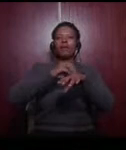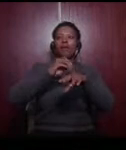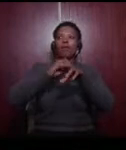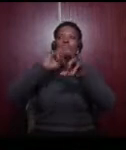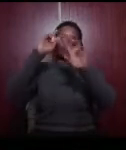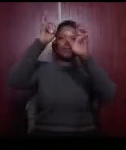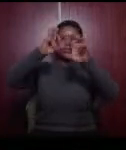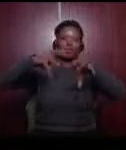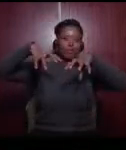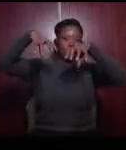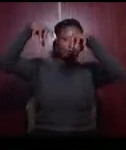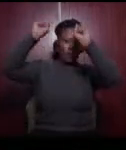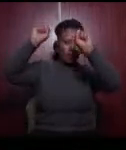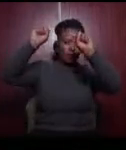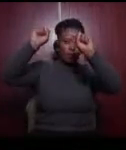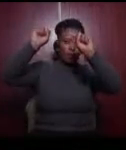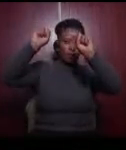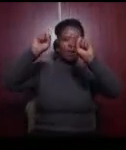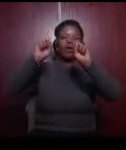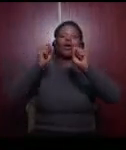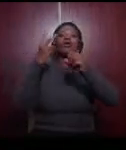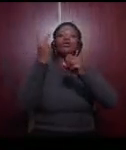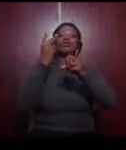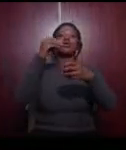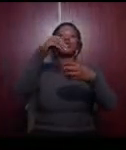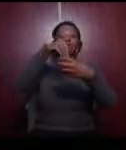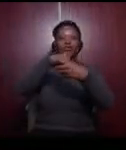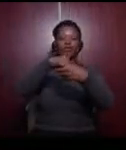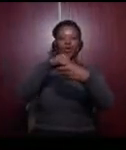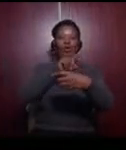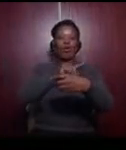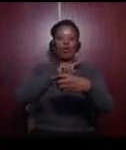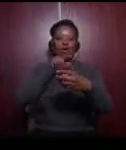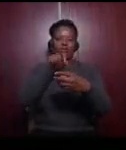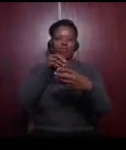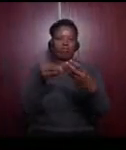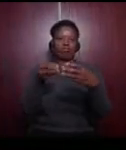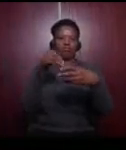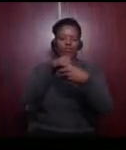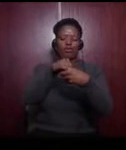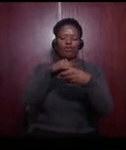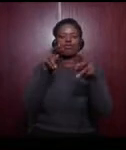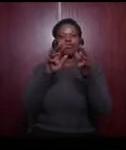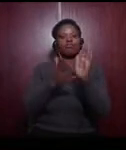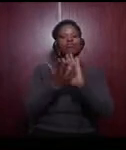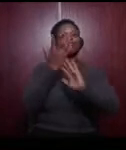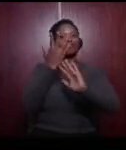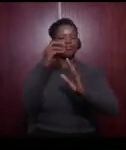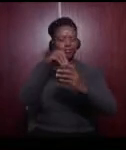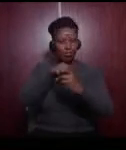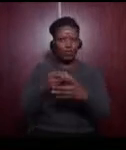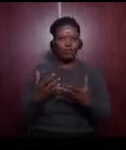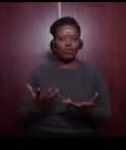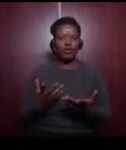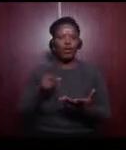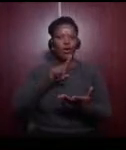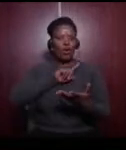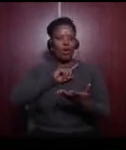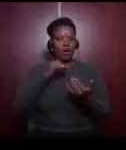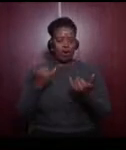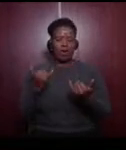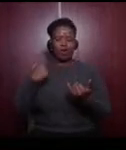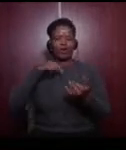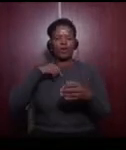Load shedding forms part of the national disaster crisis currently, because now we are in the issue